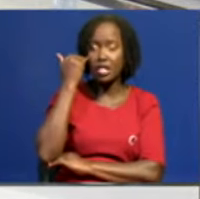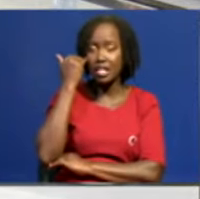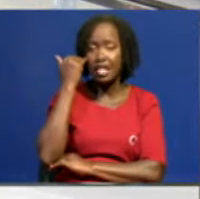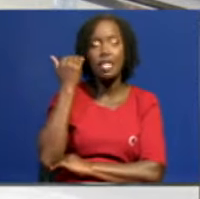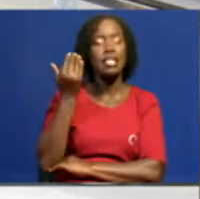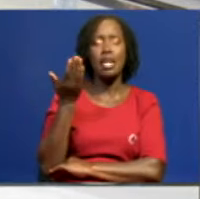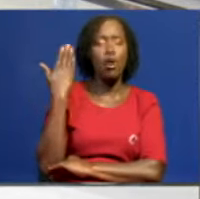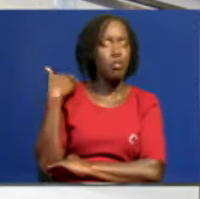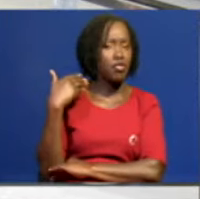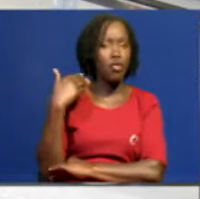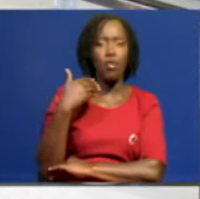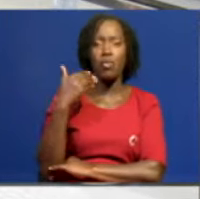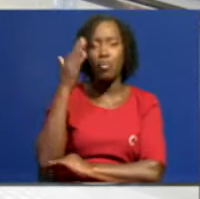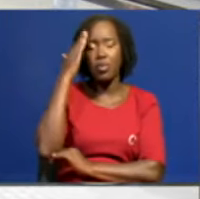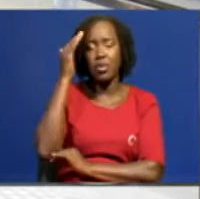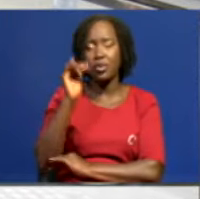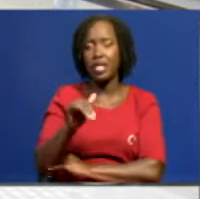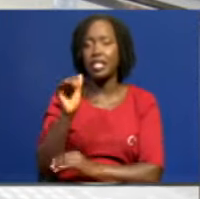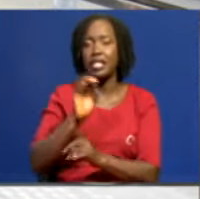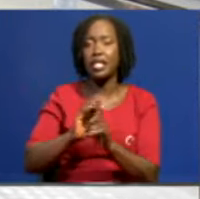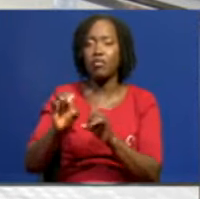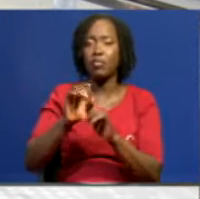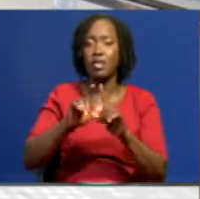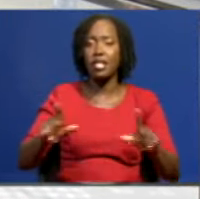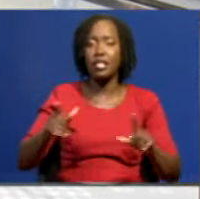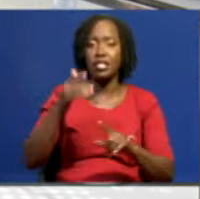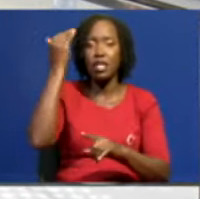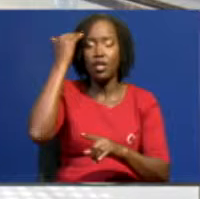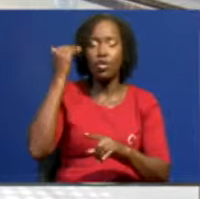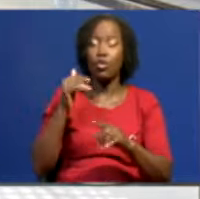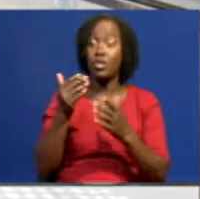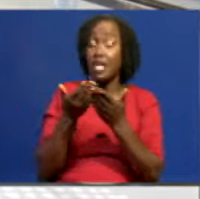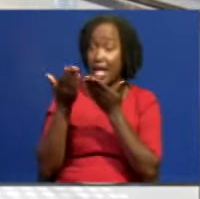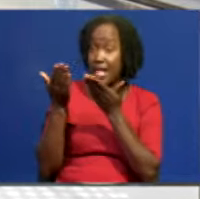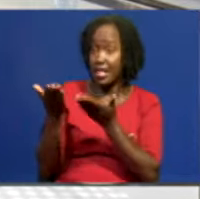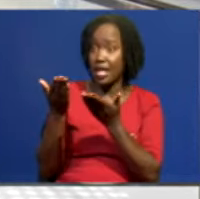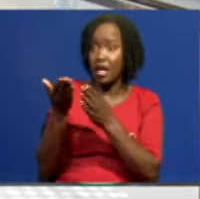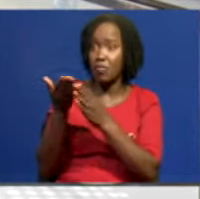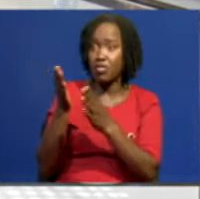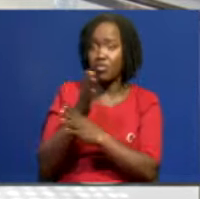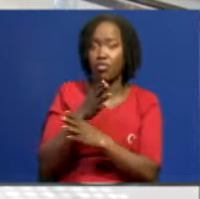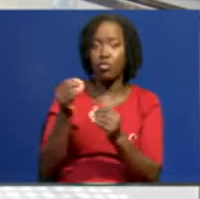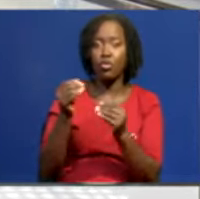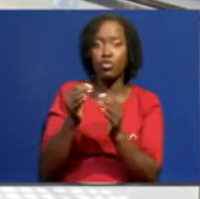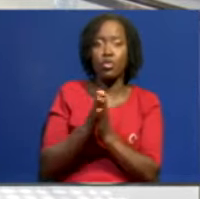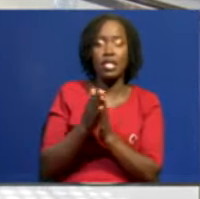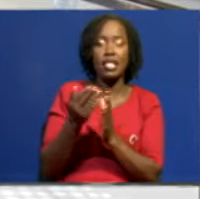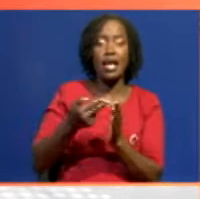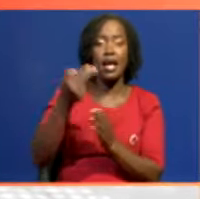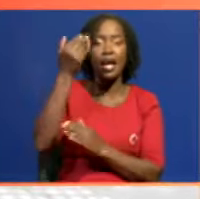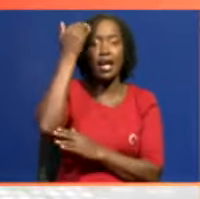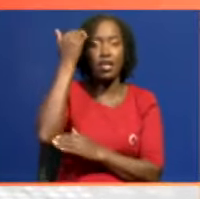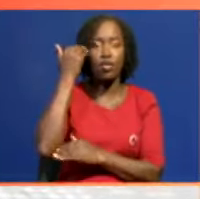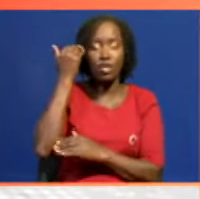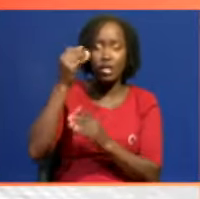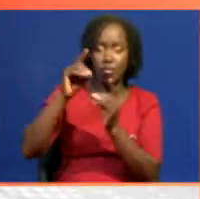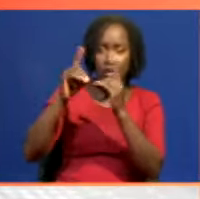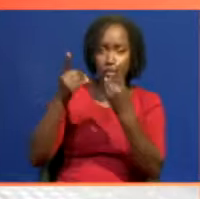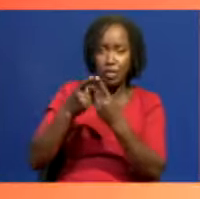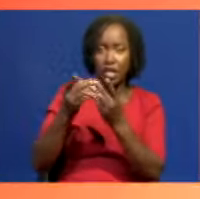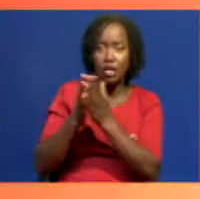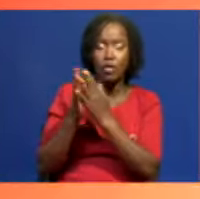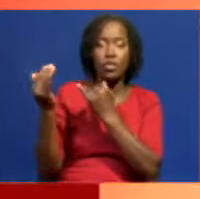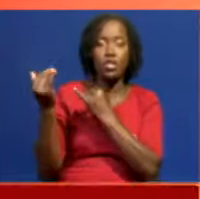Initially, we do know that the Environment and Lands Courts Division was there. Before, they used to go to a division in the High Court. So with the introduction